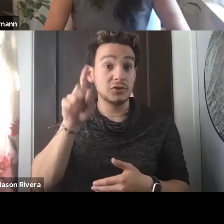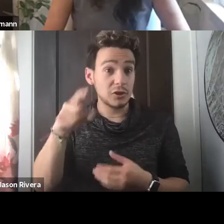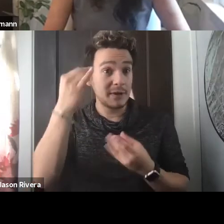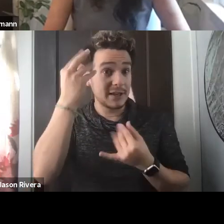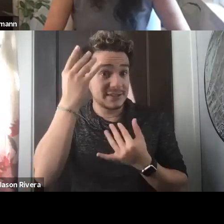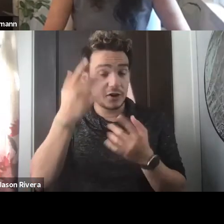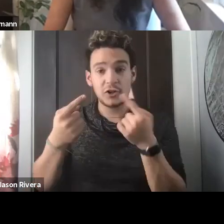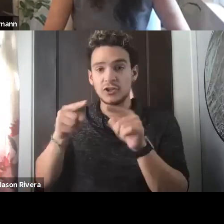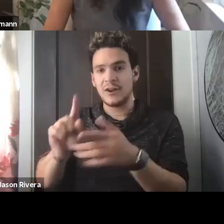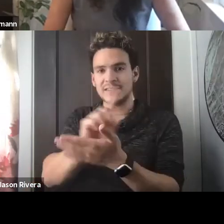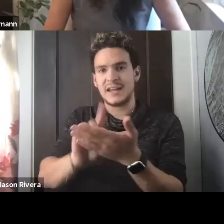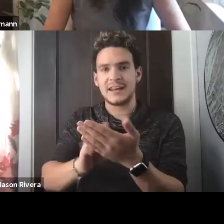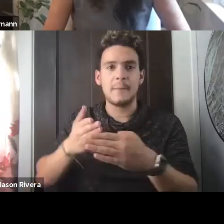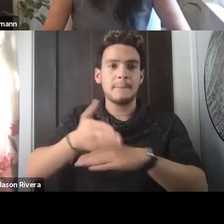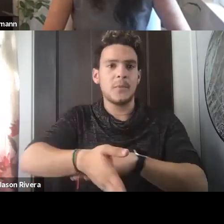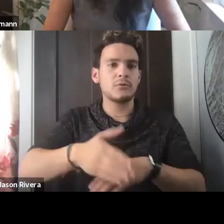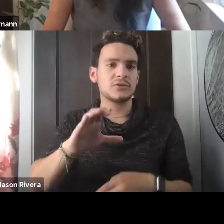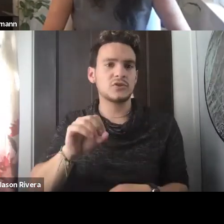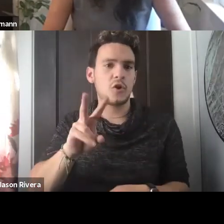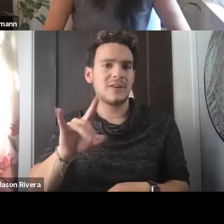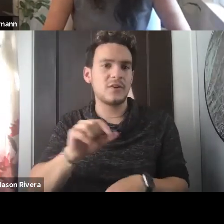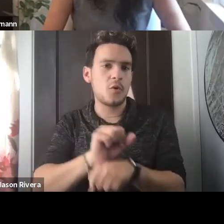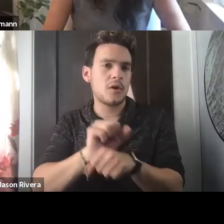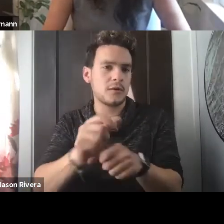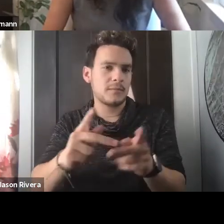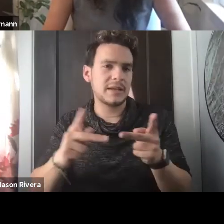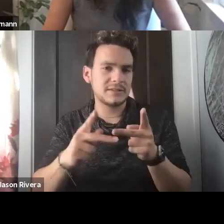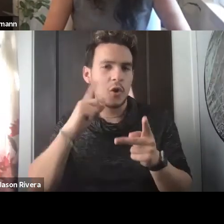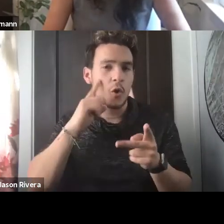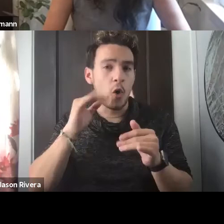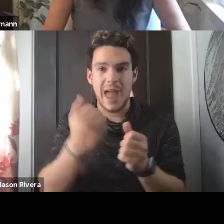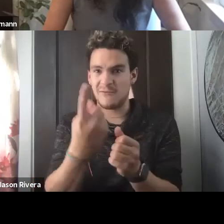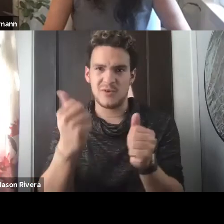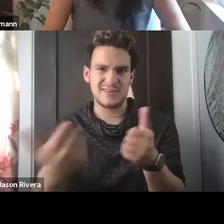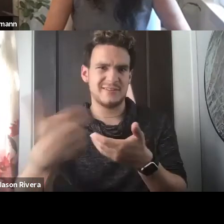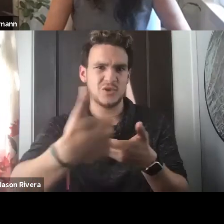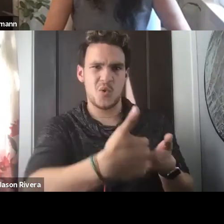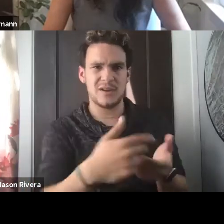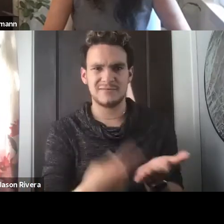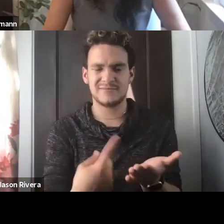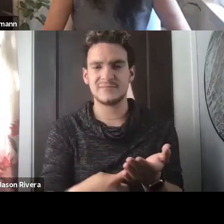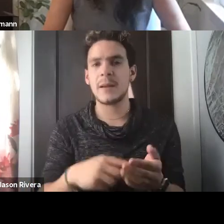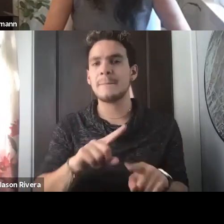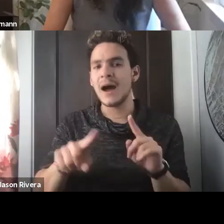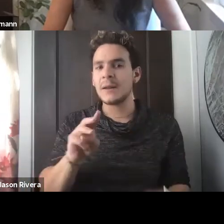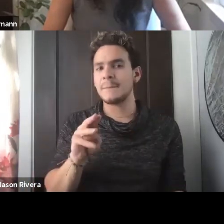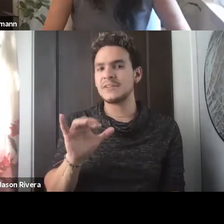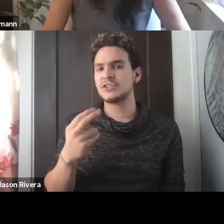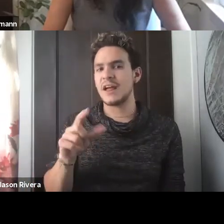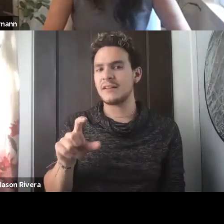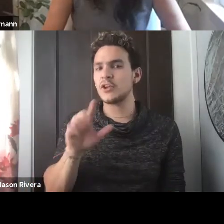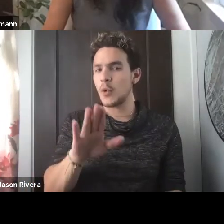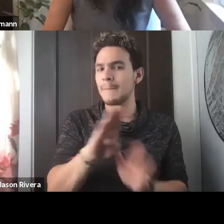while designing a post-COVID workplace? And I hope all of you can chime in on this. But Michelle, with your background in healthcare